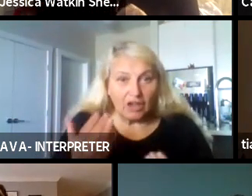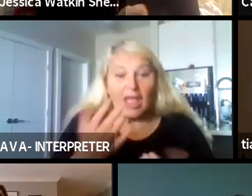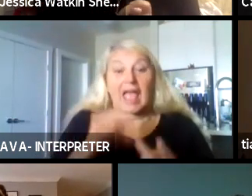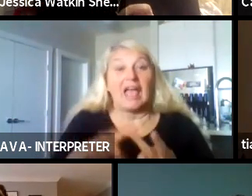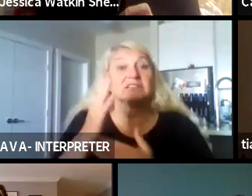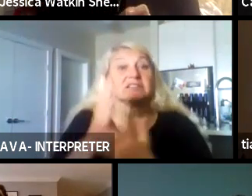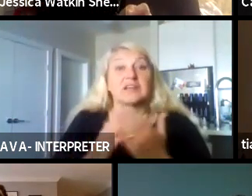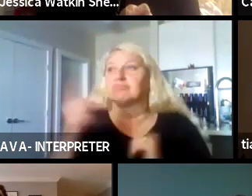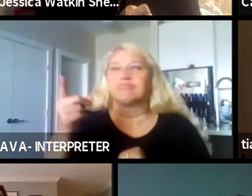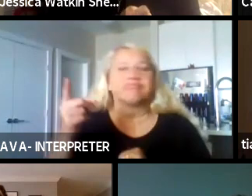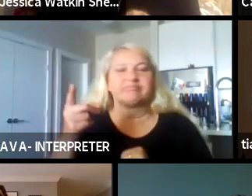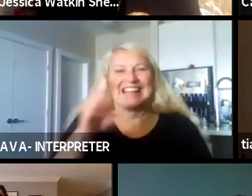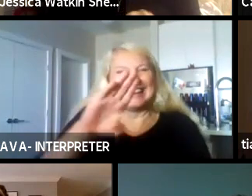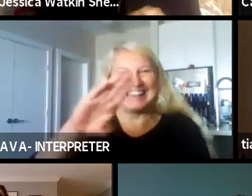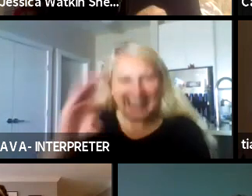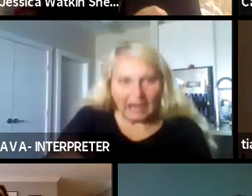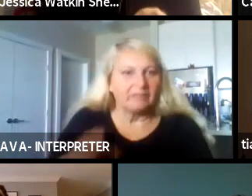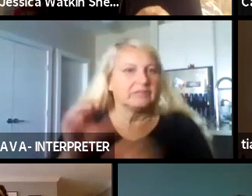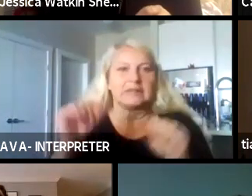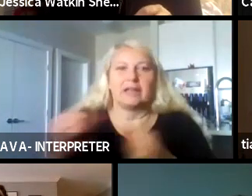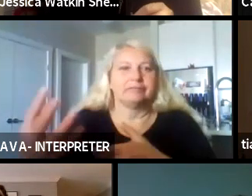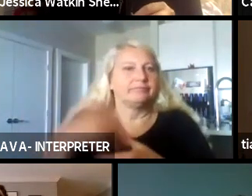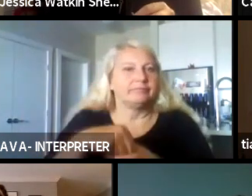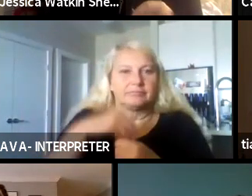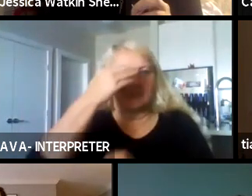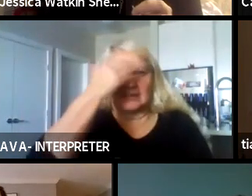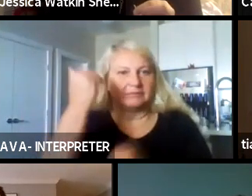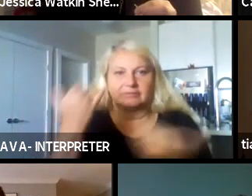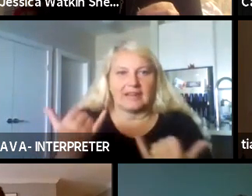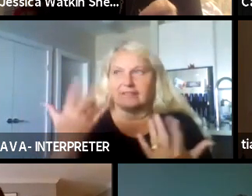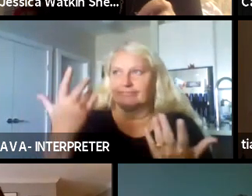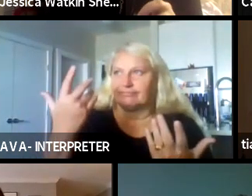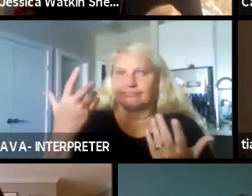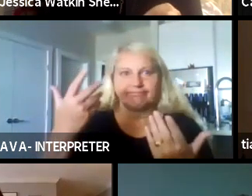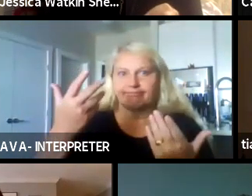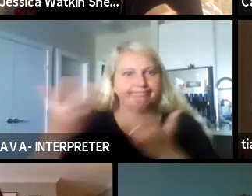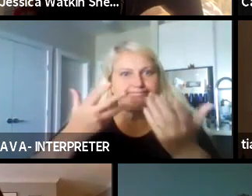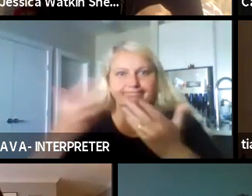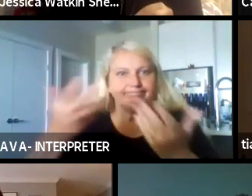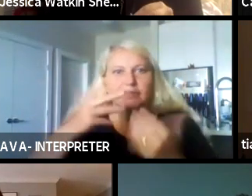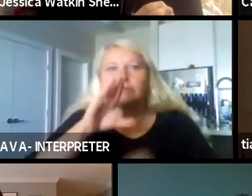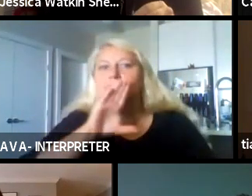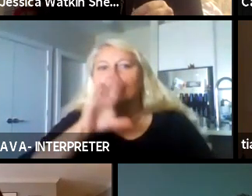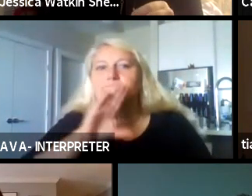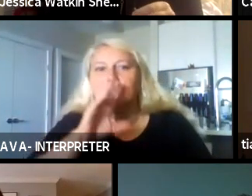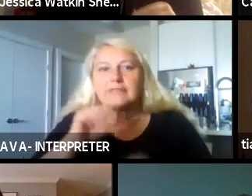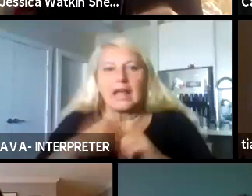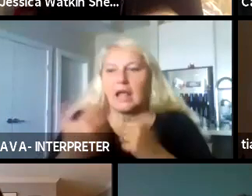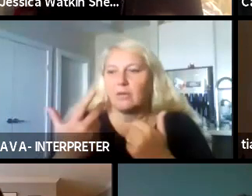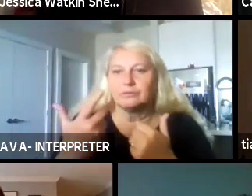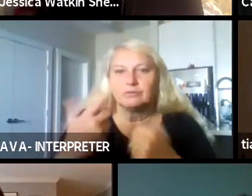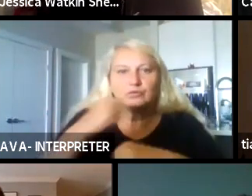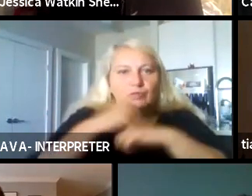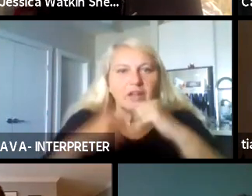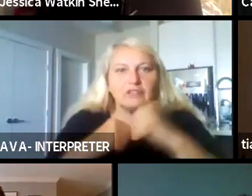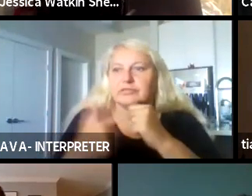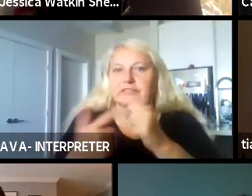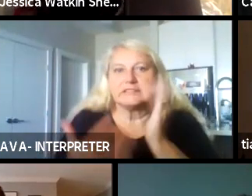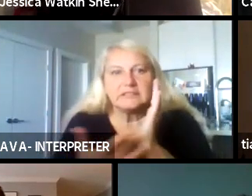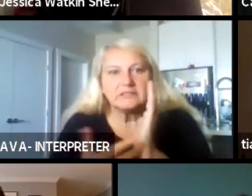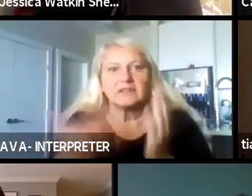because of inequitable and inaccessible structures and the ways that these bump against our realities of our